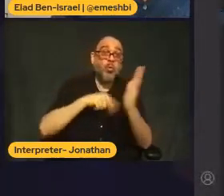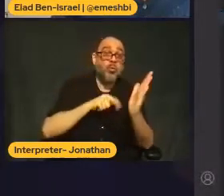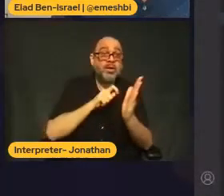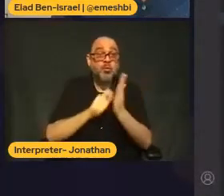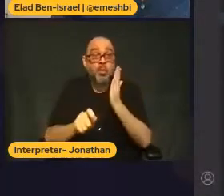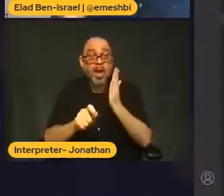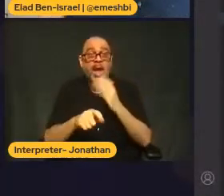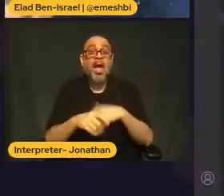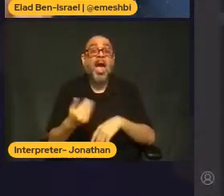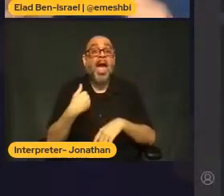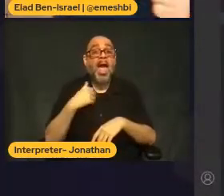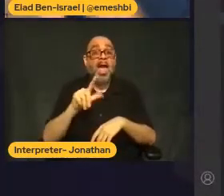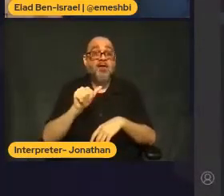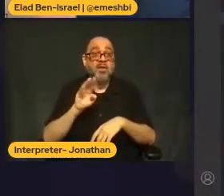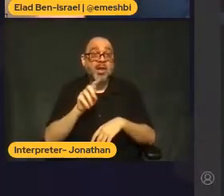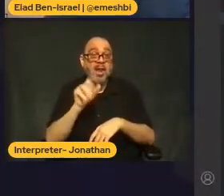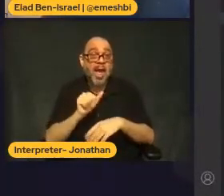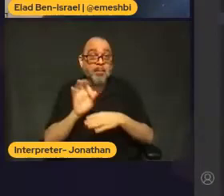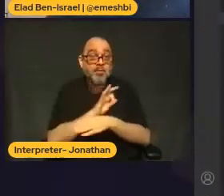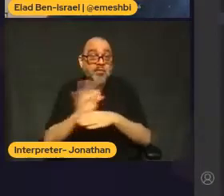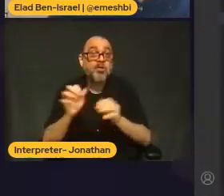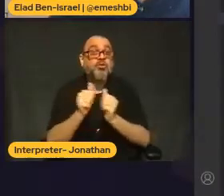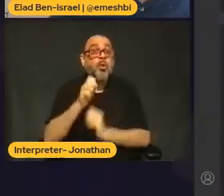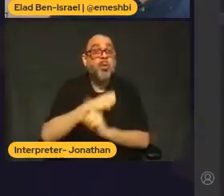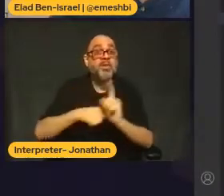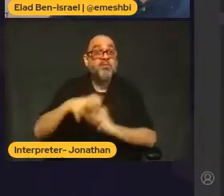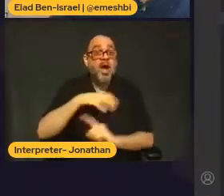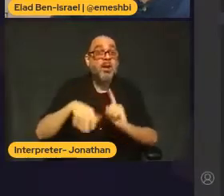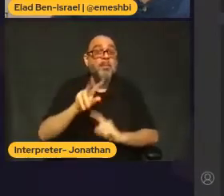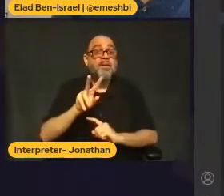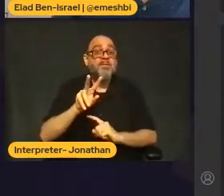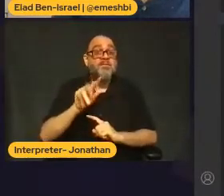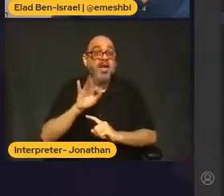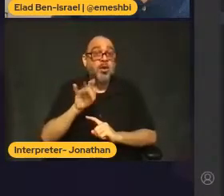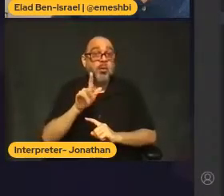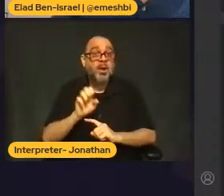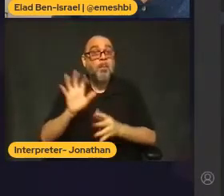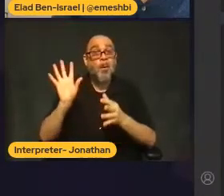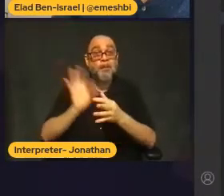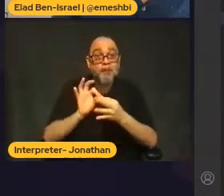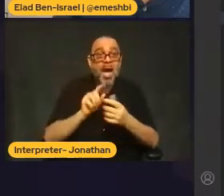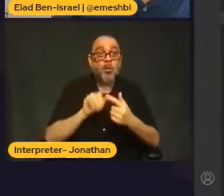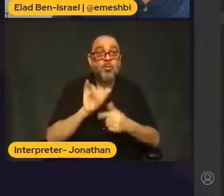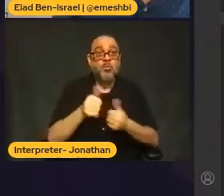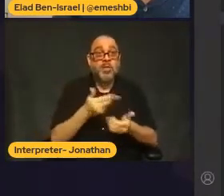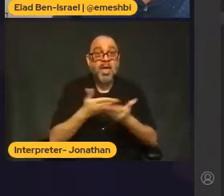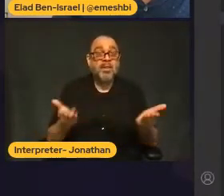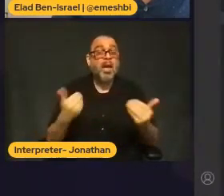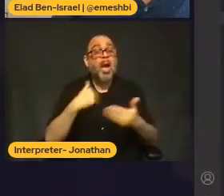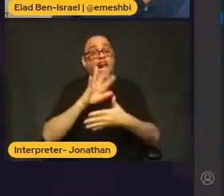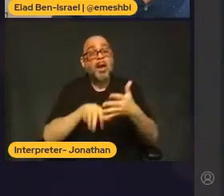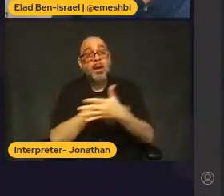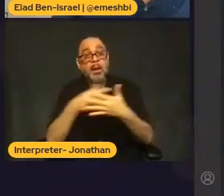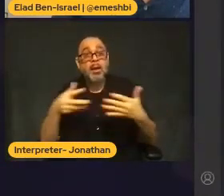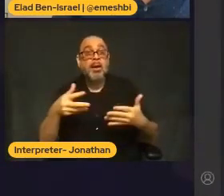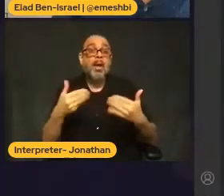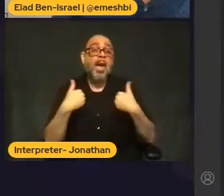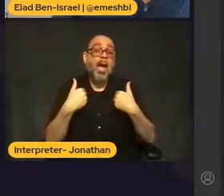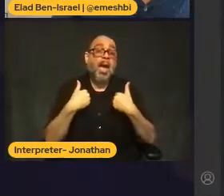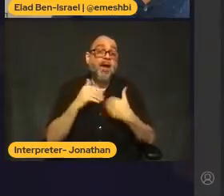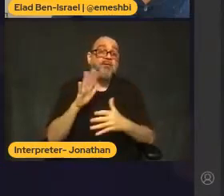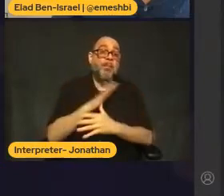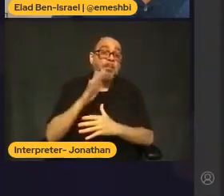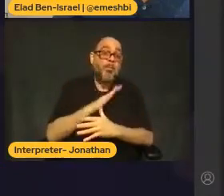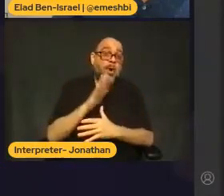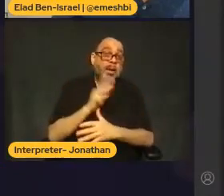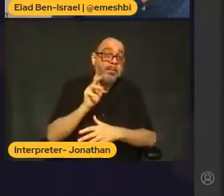lambda function with the environment variable of bound to the thing. I've got my table with the primary key. And I've